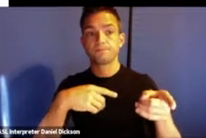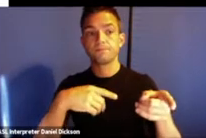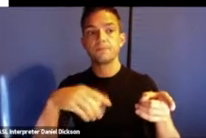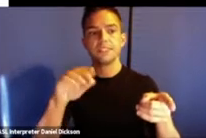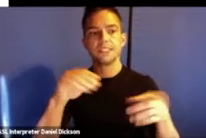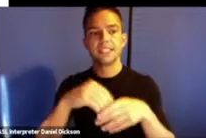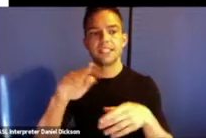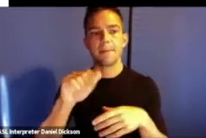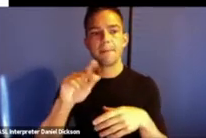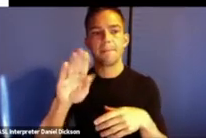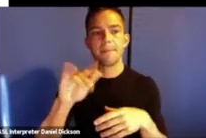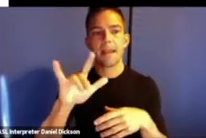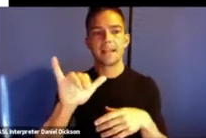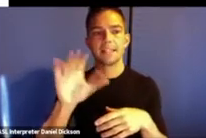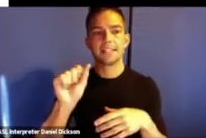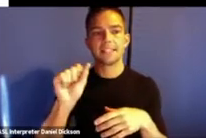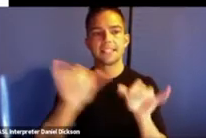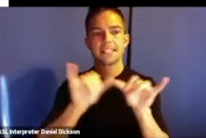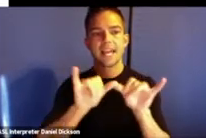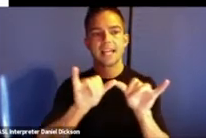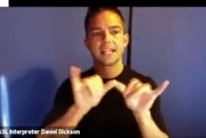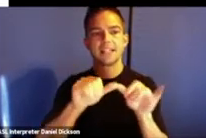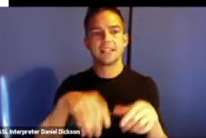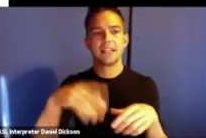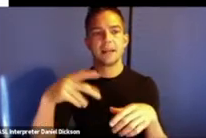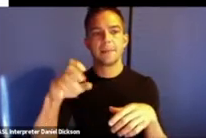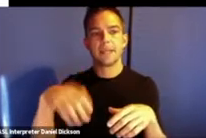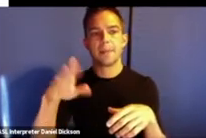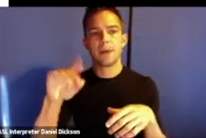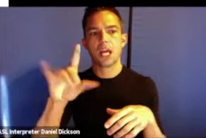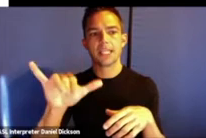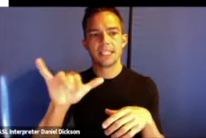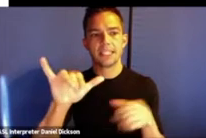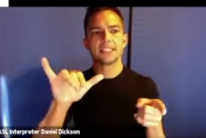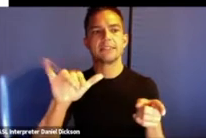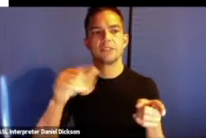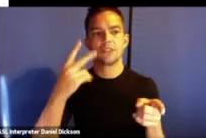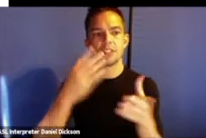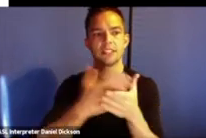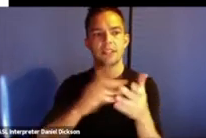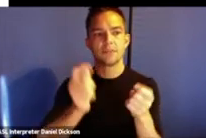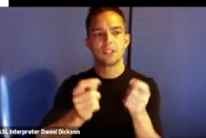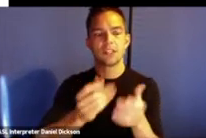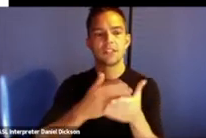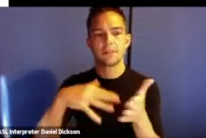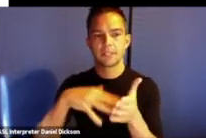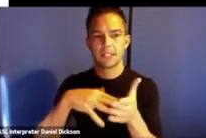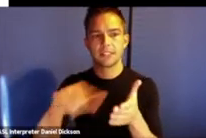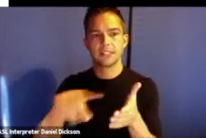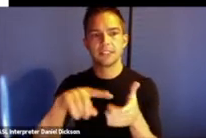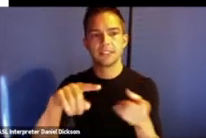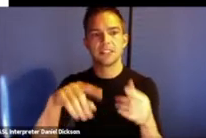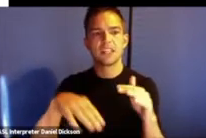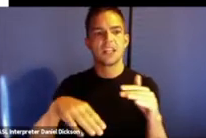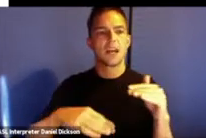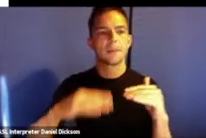and the basically the Peabody, you can see some changes in some studies that reach probably up to a